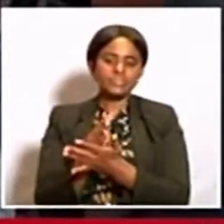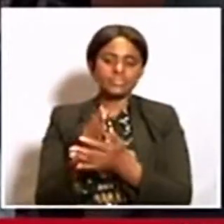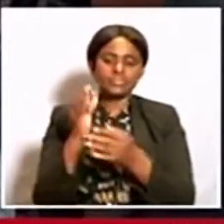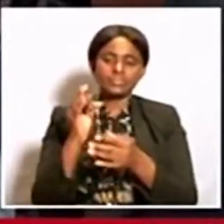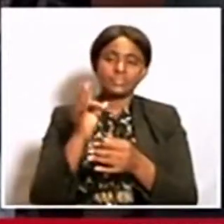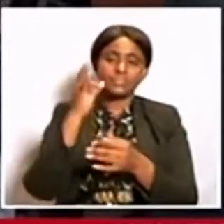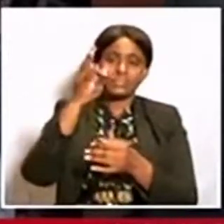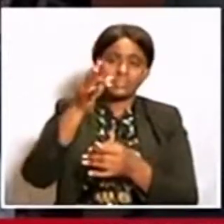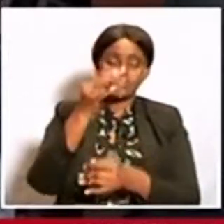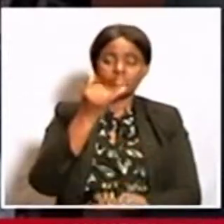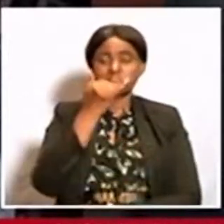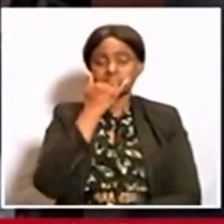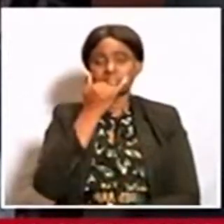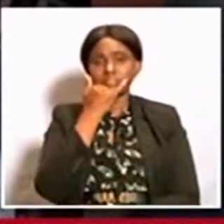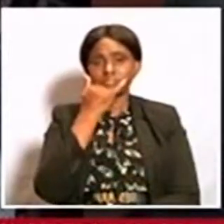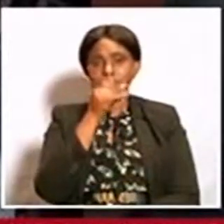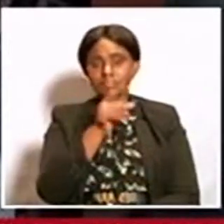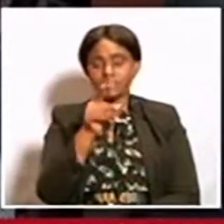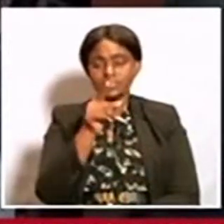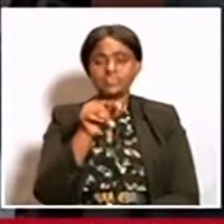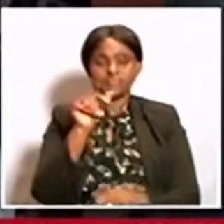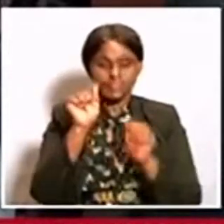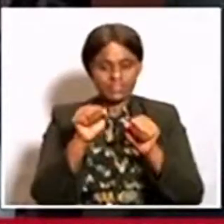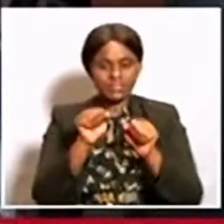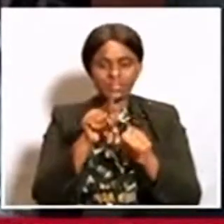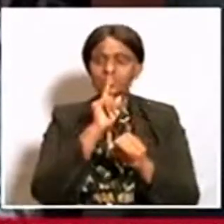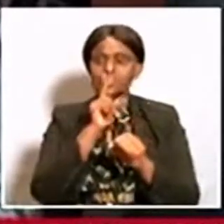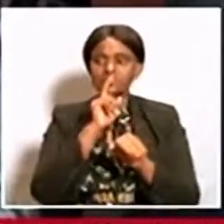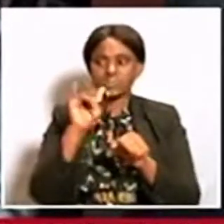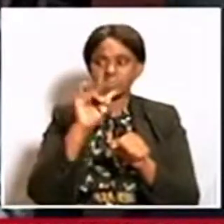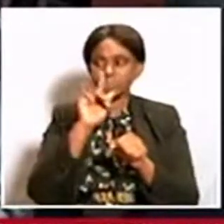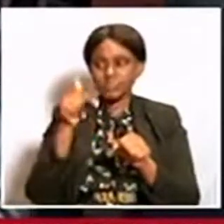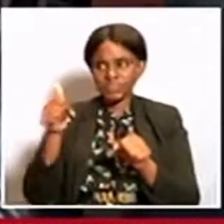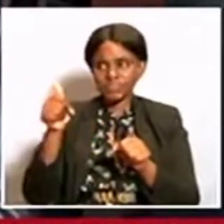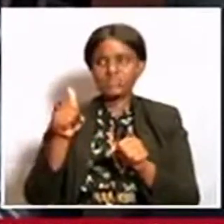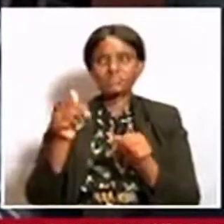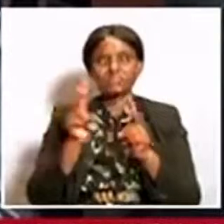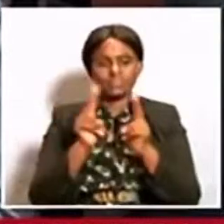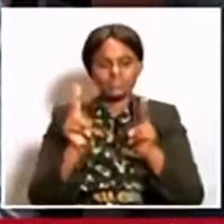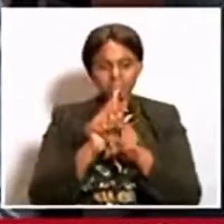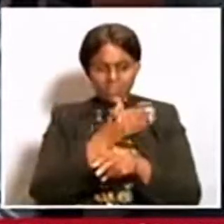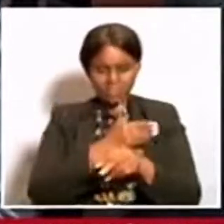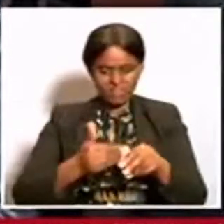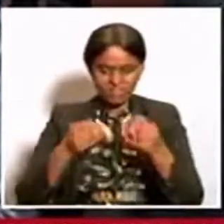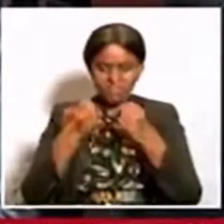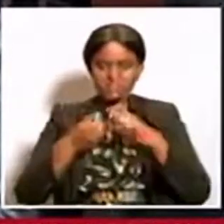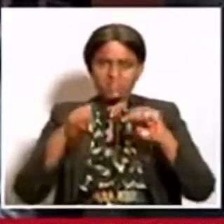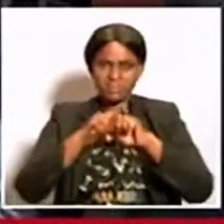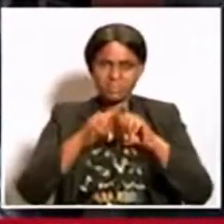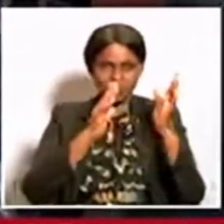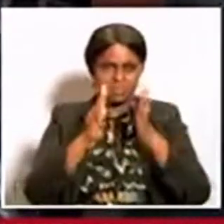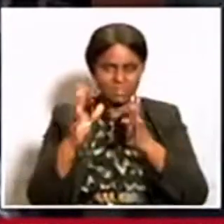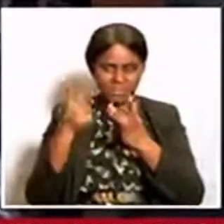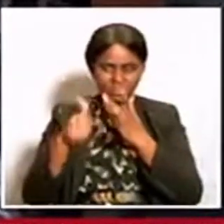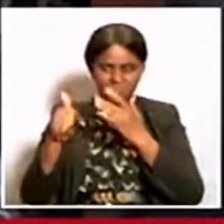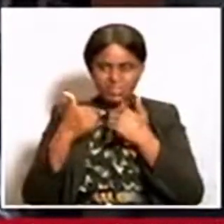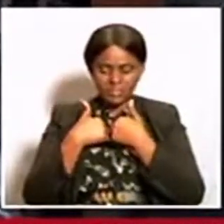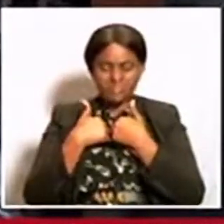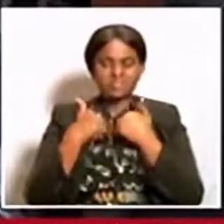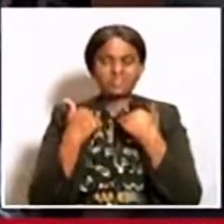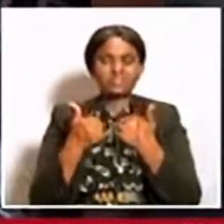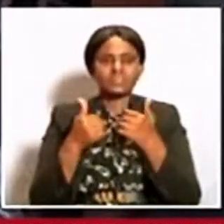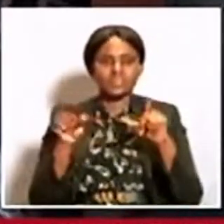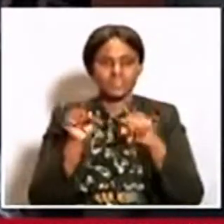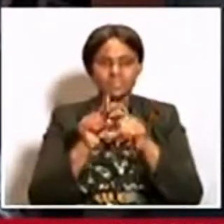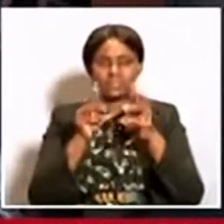future irregularities, because that could show that indeed you are very serious. Even the remedial measures that you have taken,